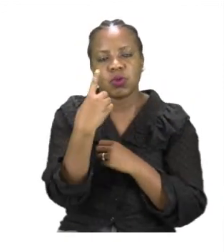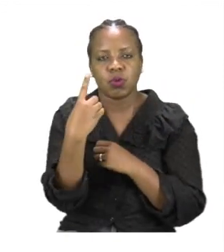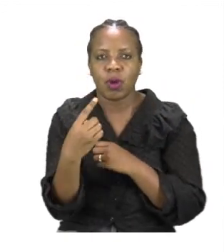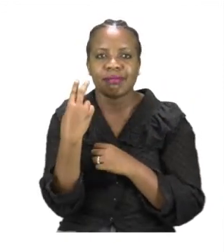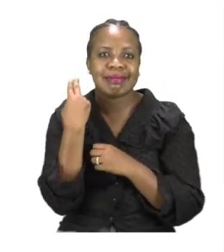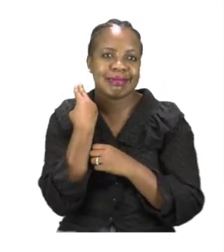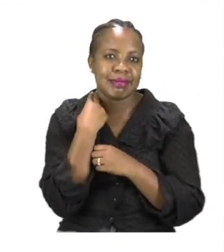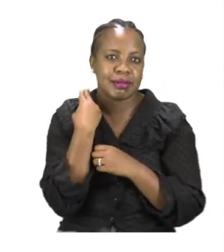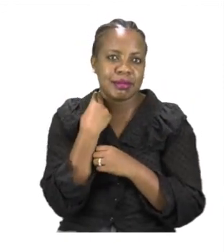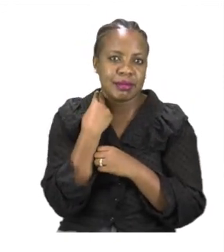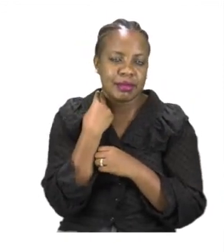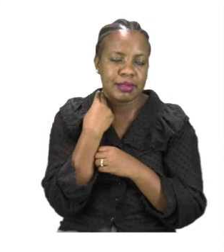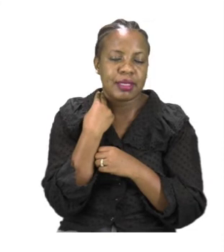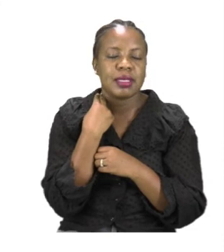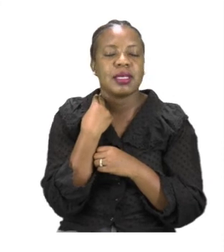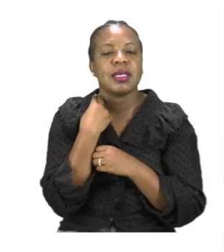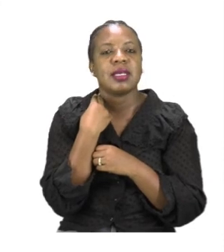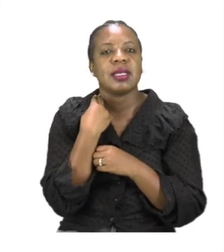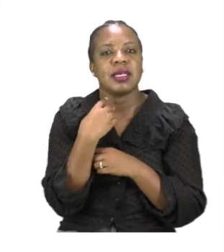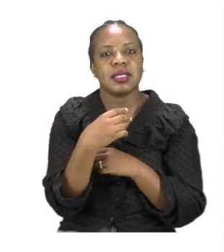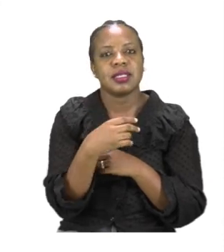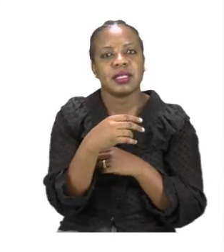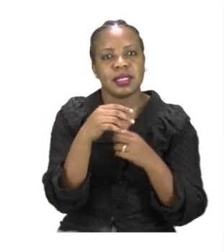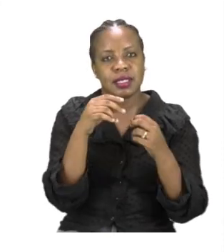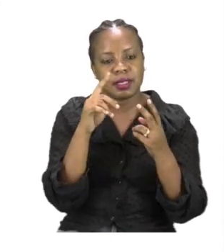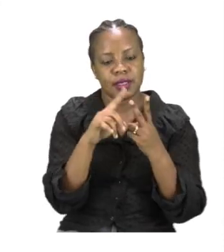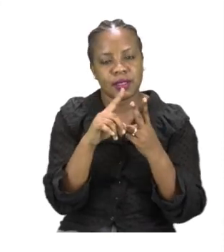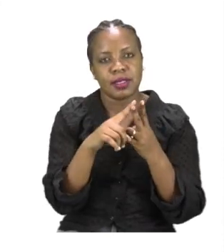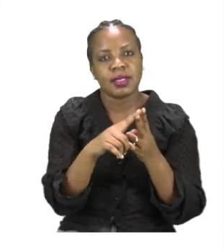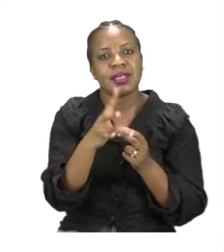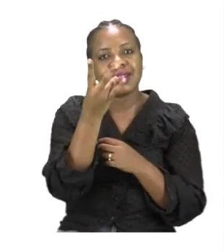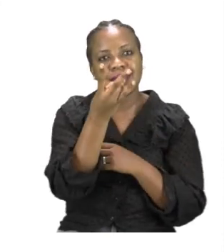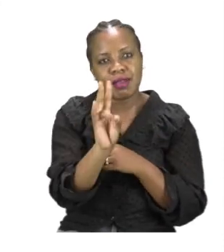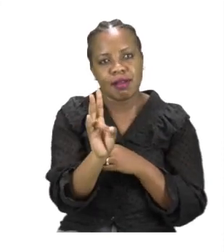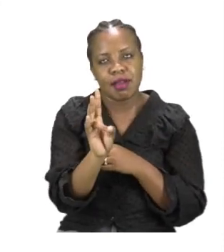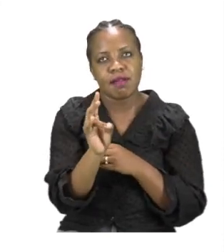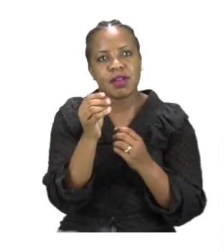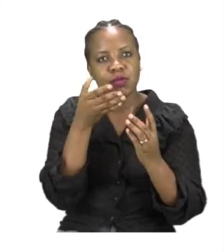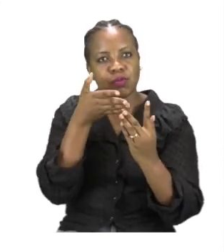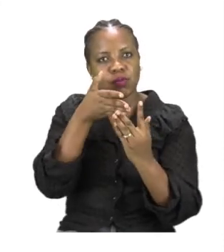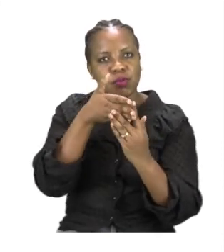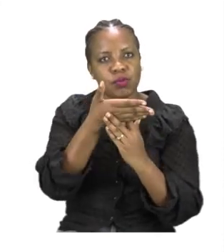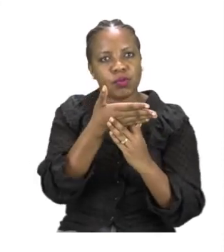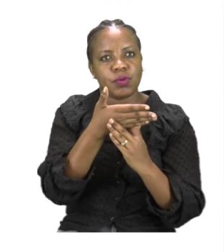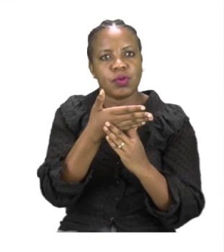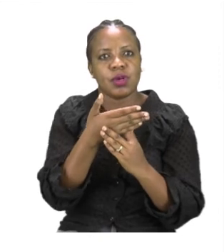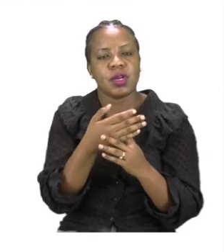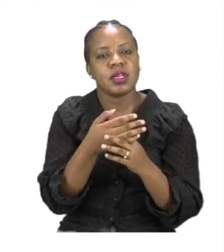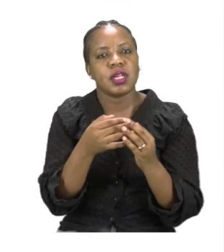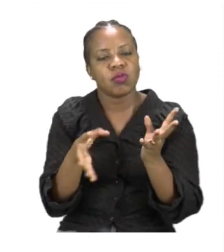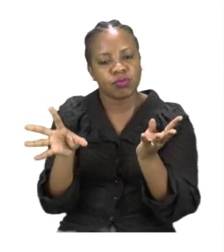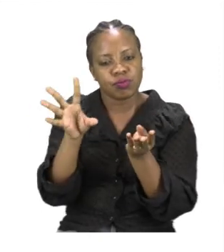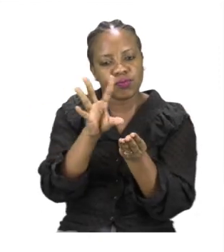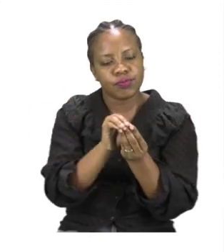How many do they catch altogether? So in this case, we are adding, and